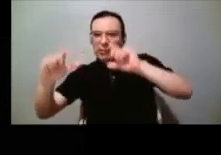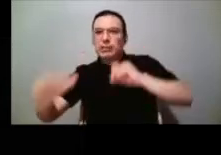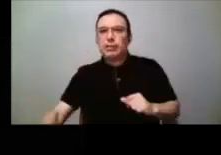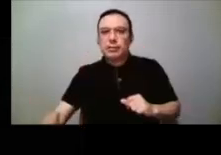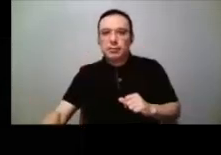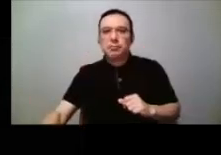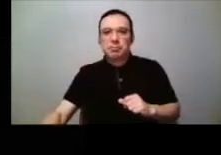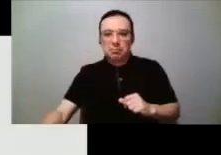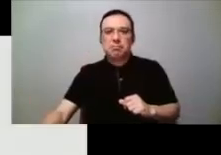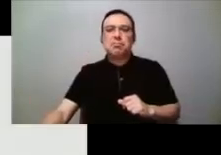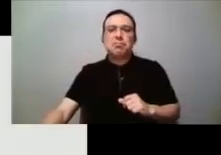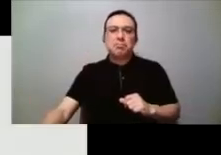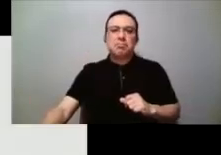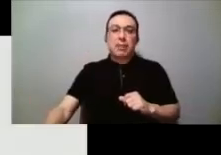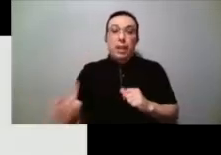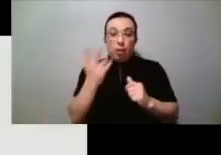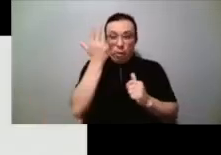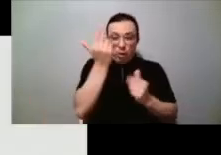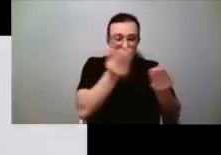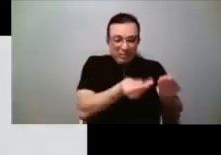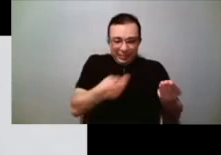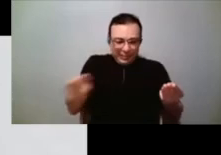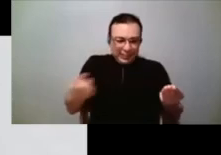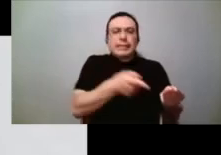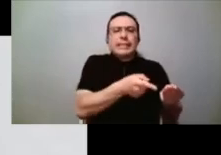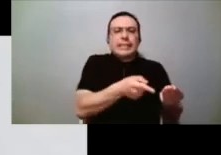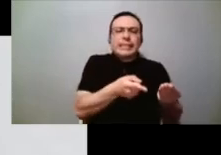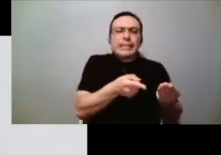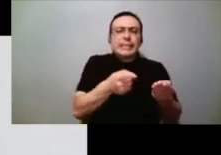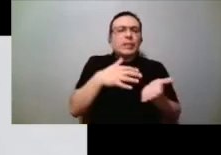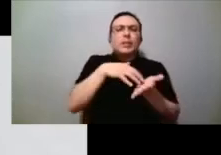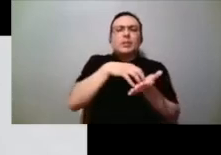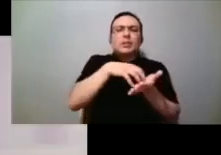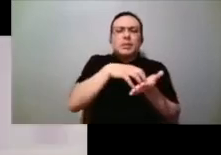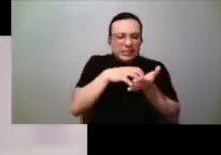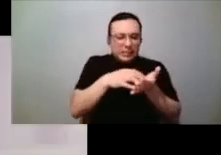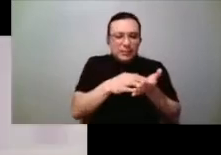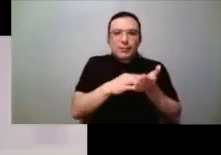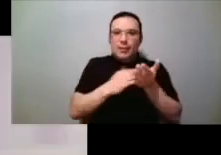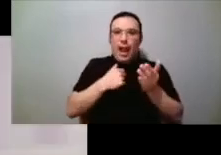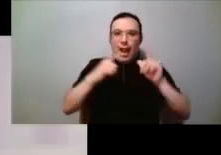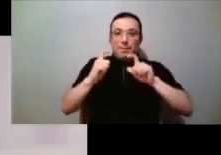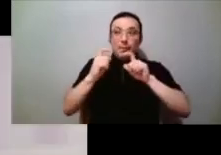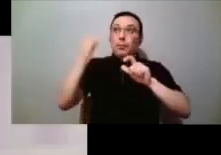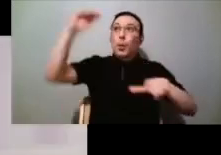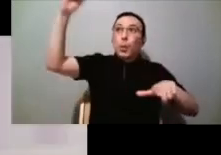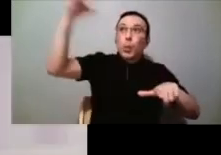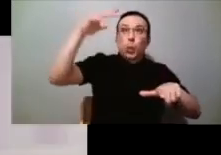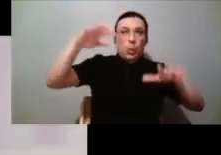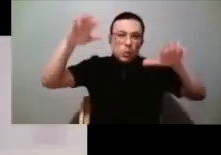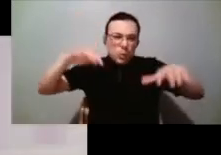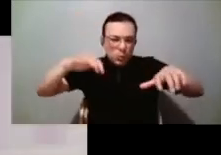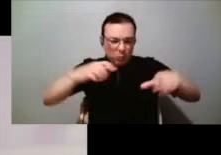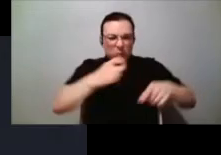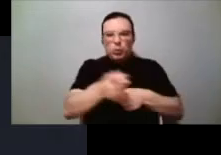like all Polaroids, fragile originals, vulnerable to the volatilities of the weather. In the material fragility